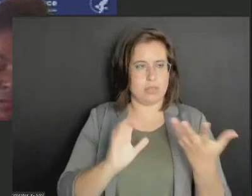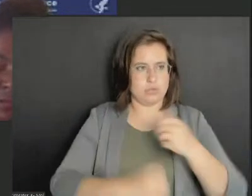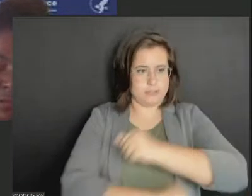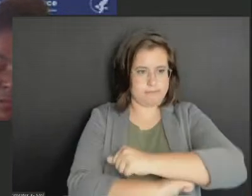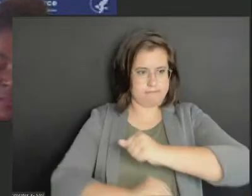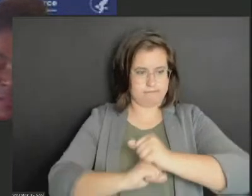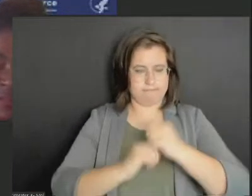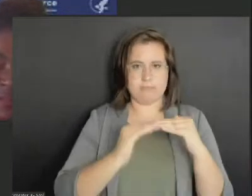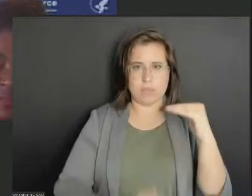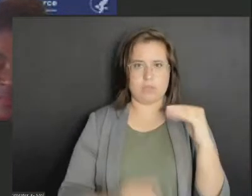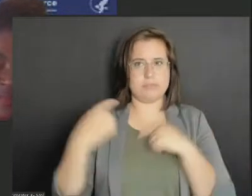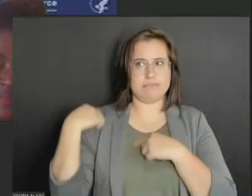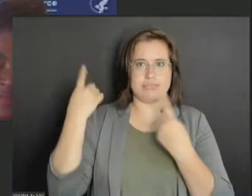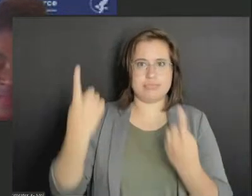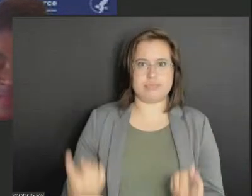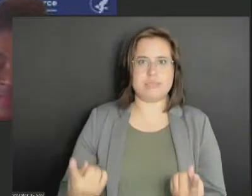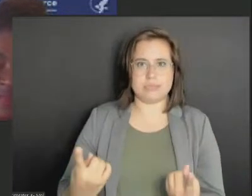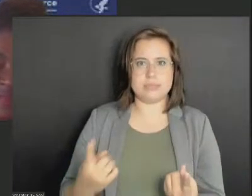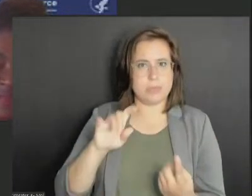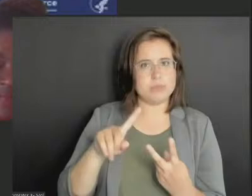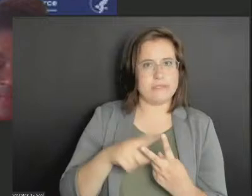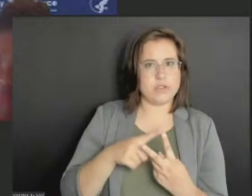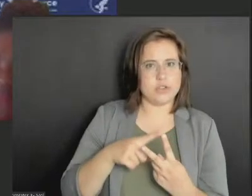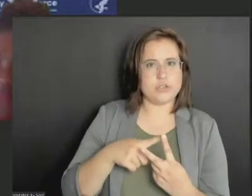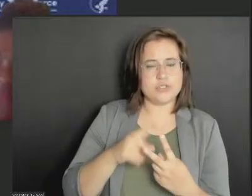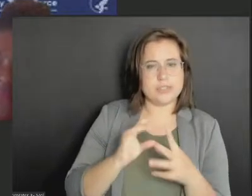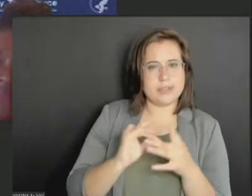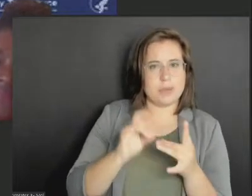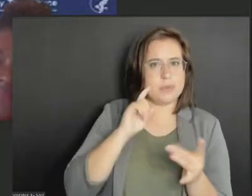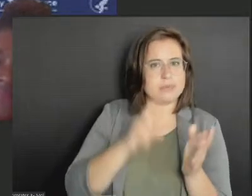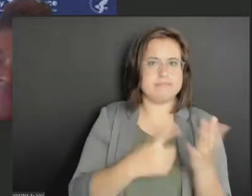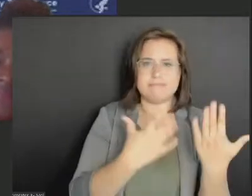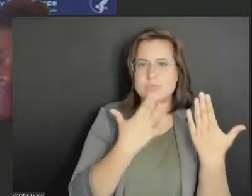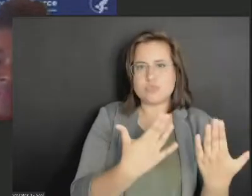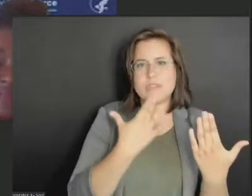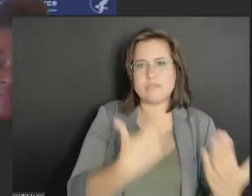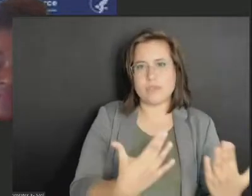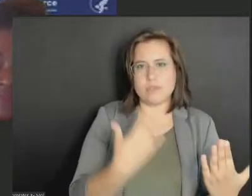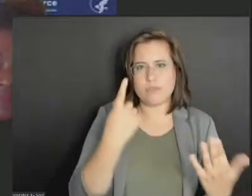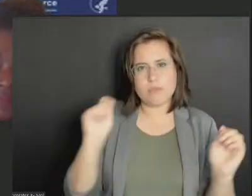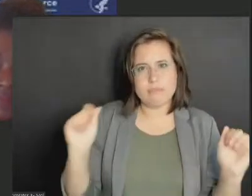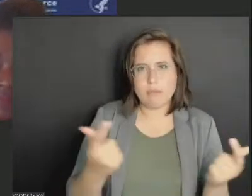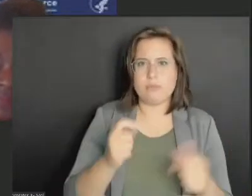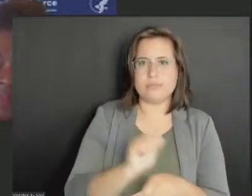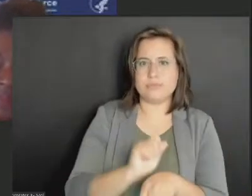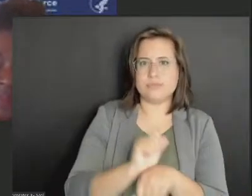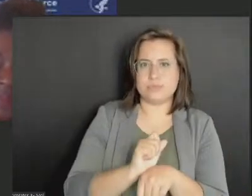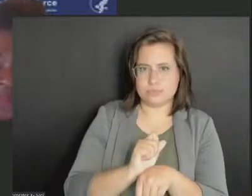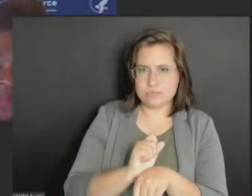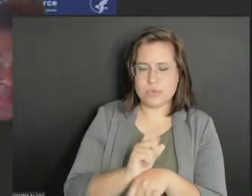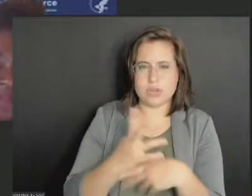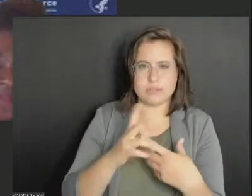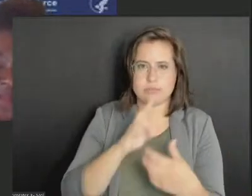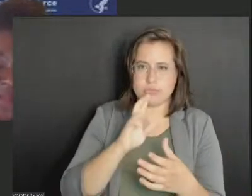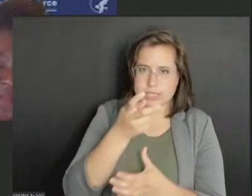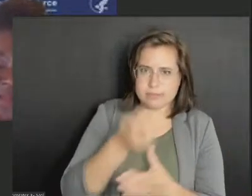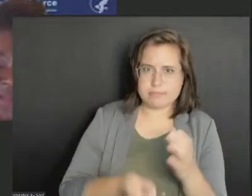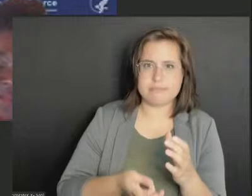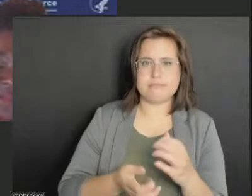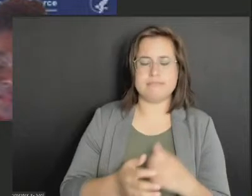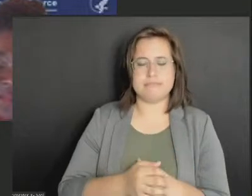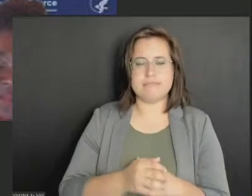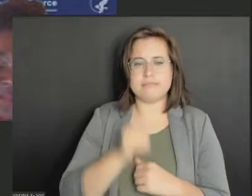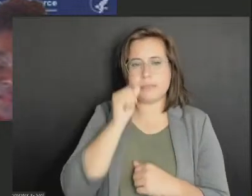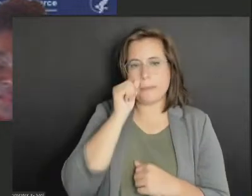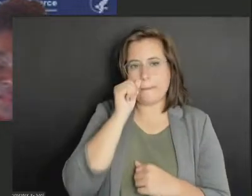So that's just my first comment. I really want to acknowledge that and be grateful for all of the work that went into these very comprehensive set of comments.